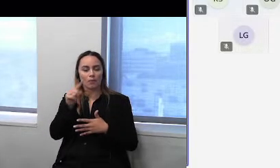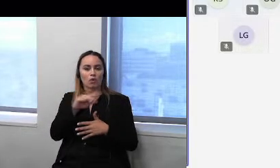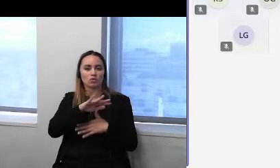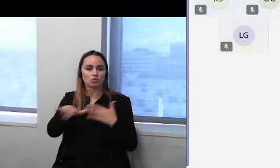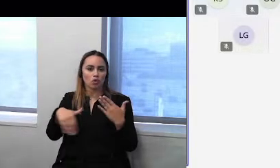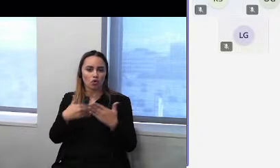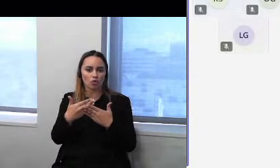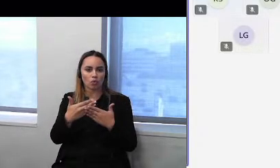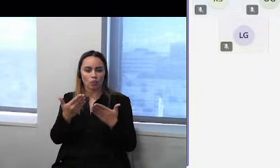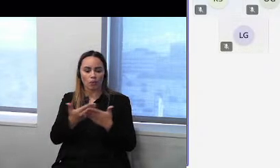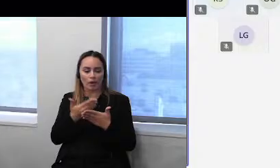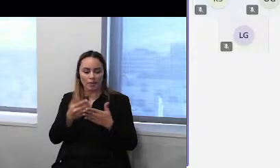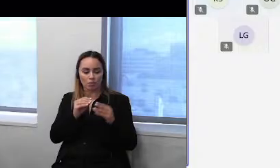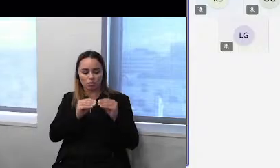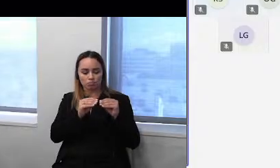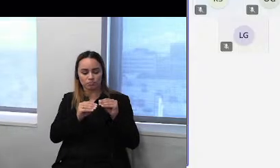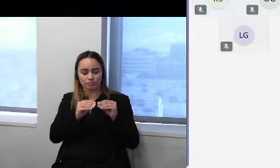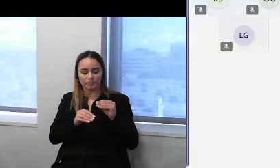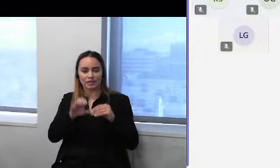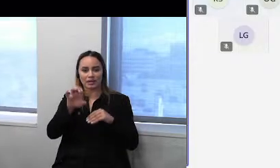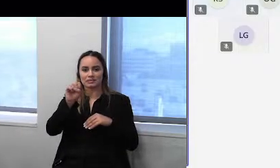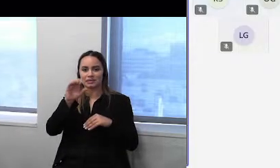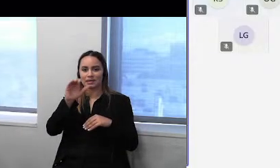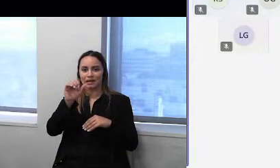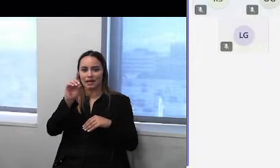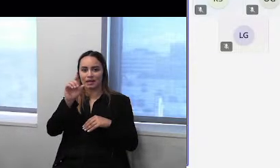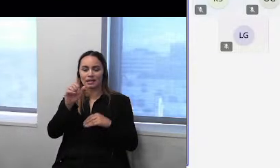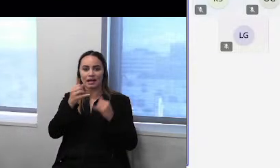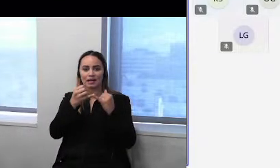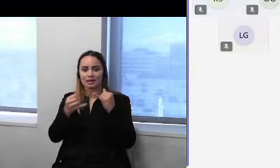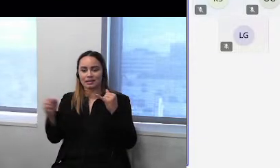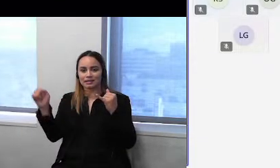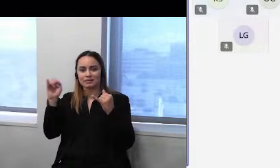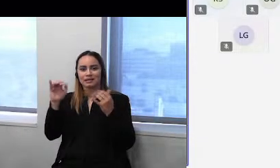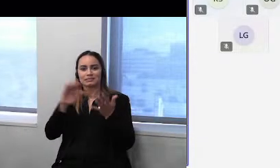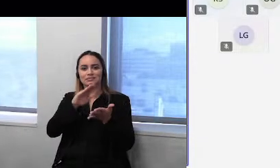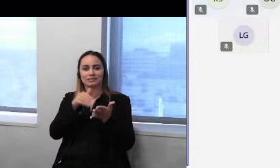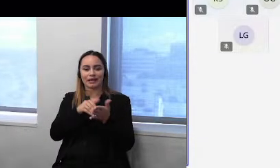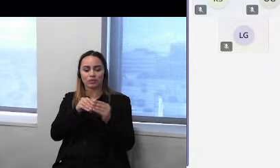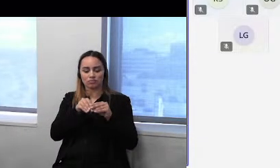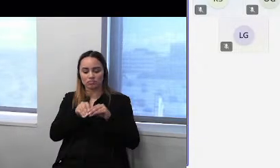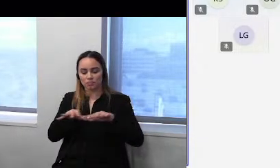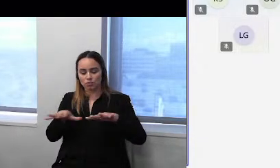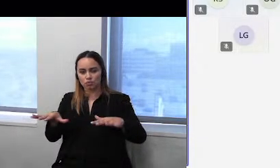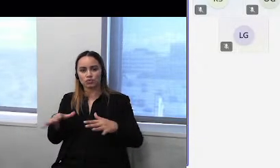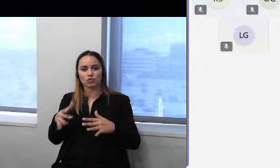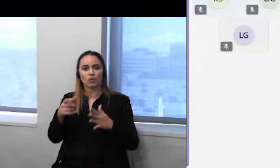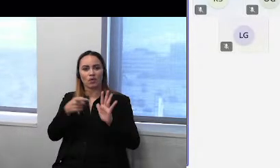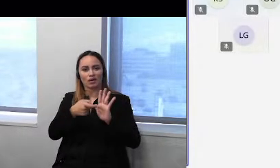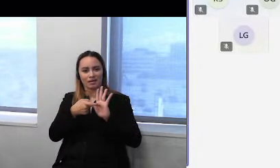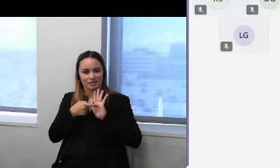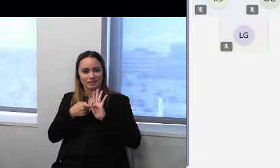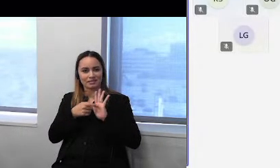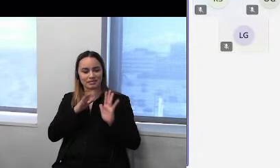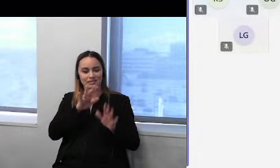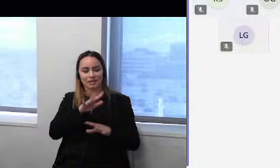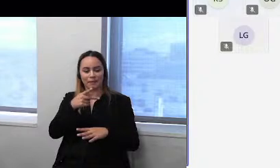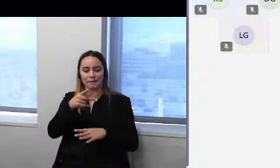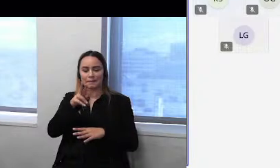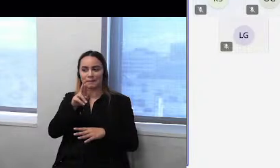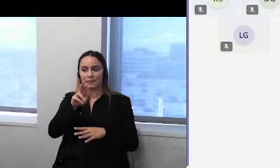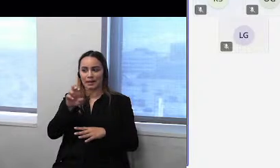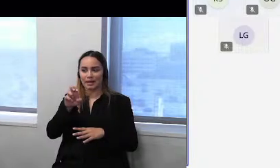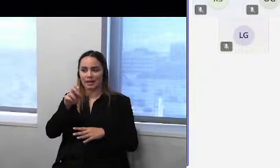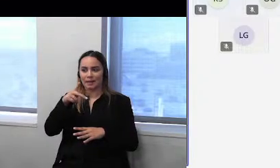transmission centers, to the lines that were required by PREPA for them to interconnect,